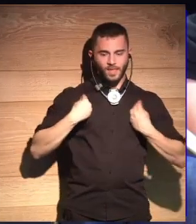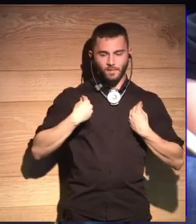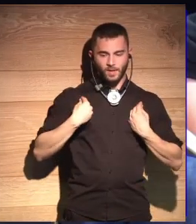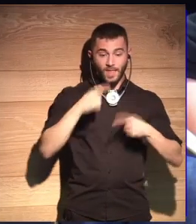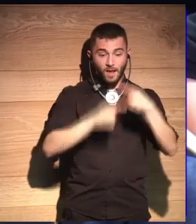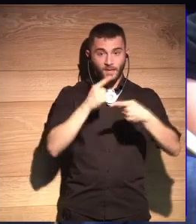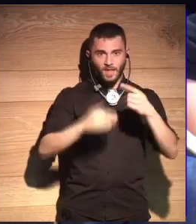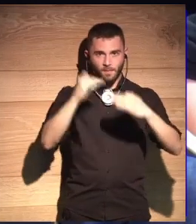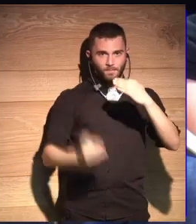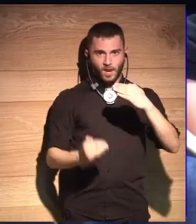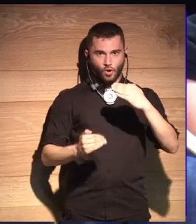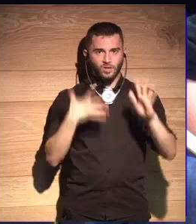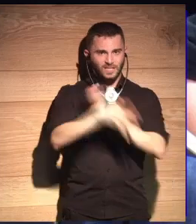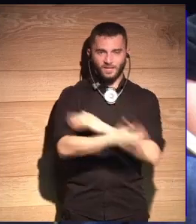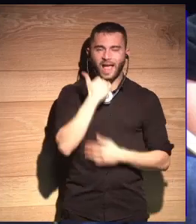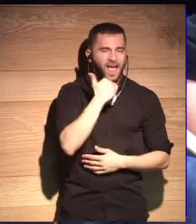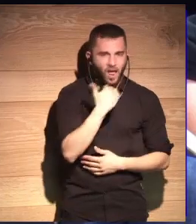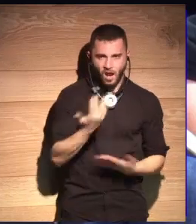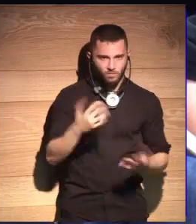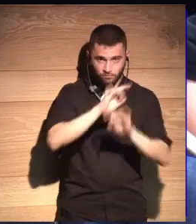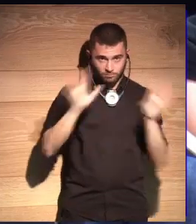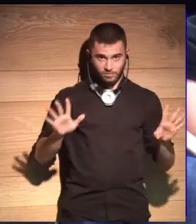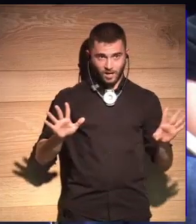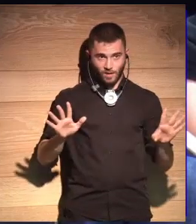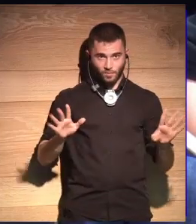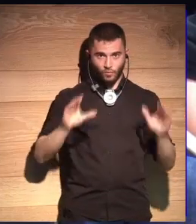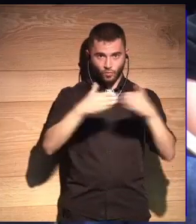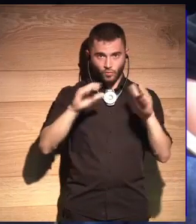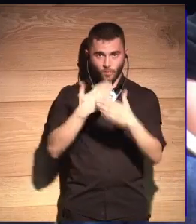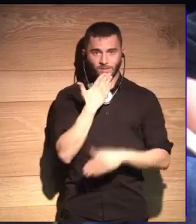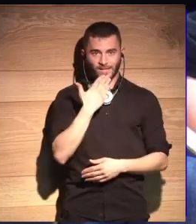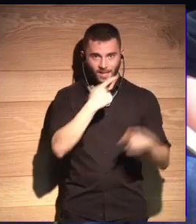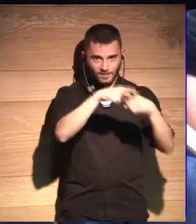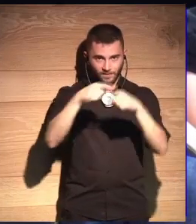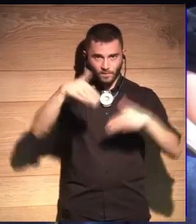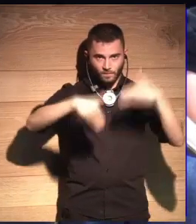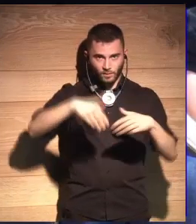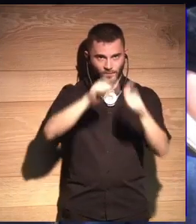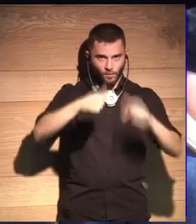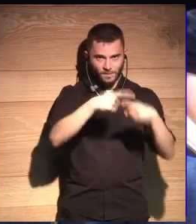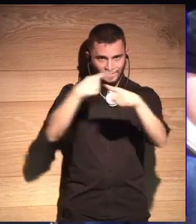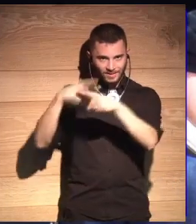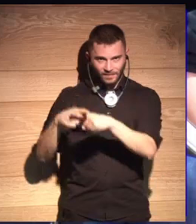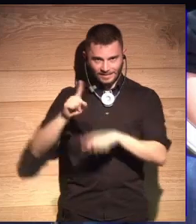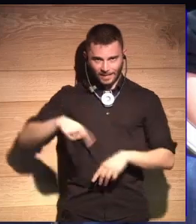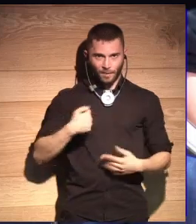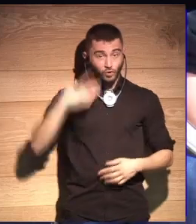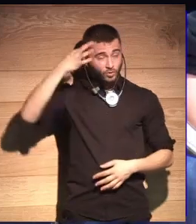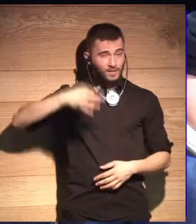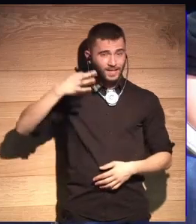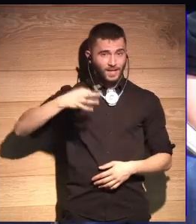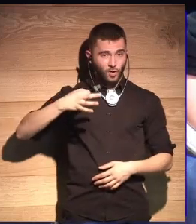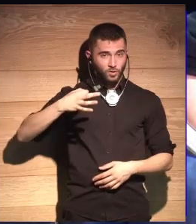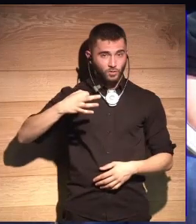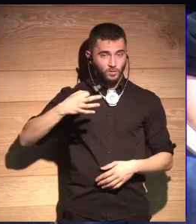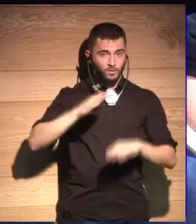thing. And there's also, I mean, obviously different age groups that vote in different ways and so on. Now, I think that this is partly, I mean, I'm sort of